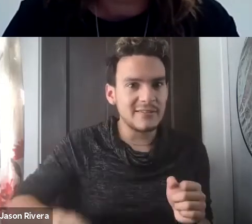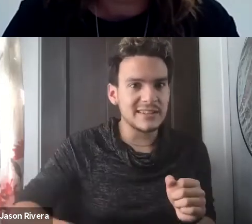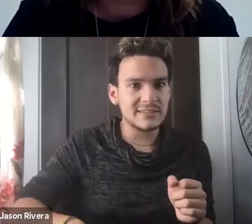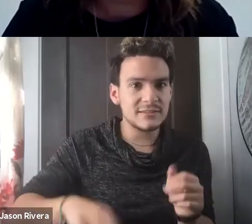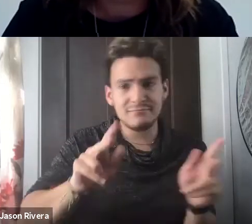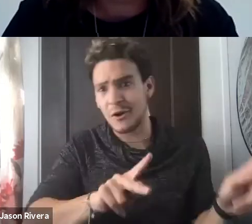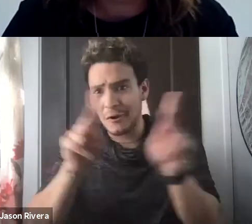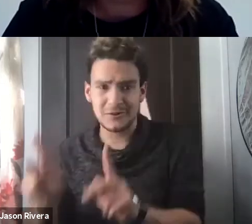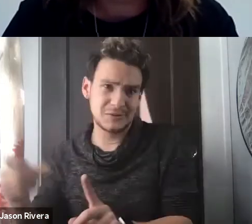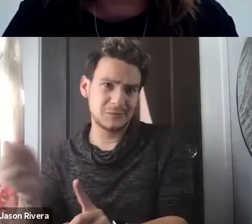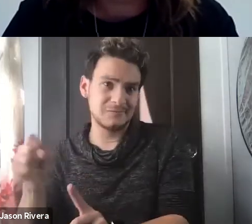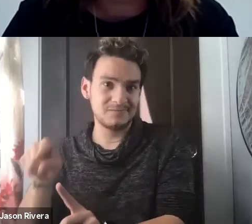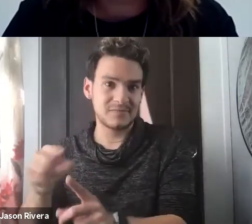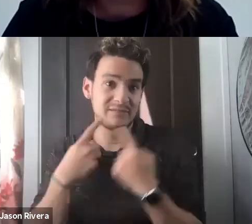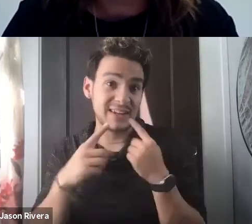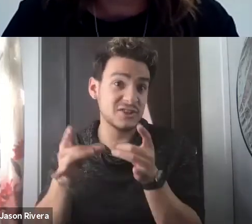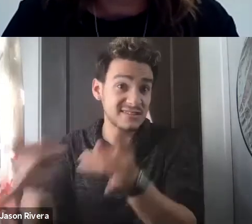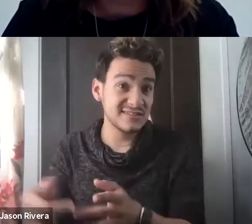is also efficient?